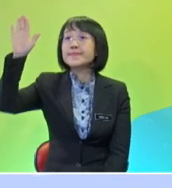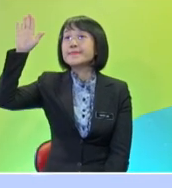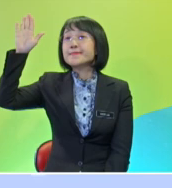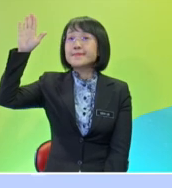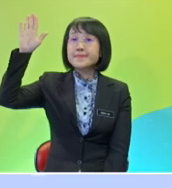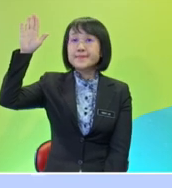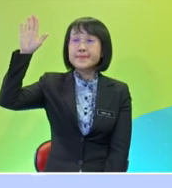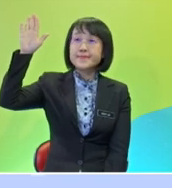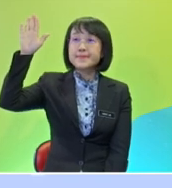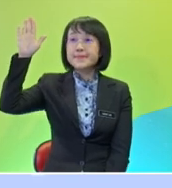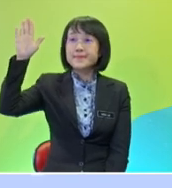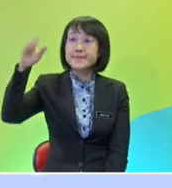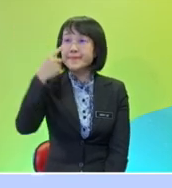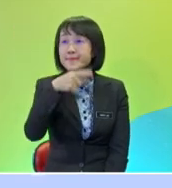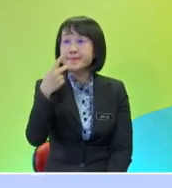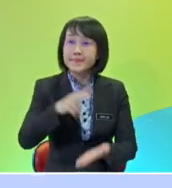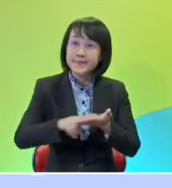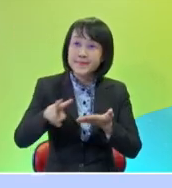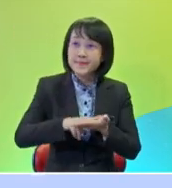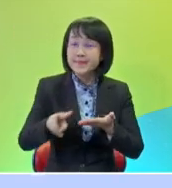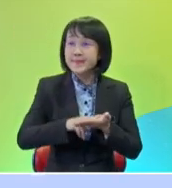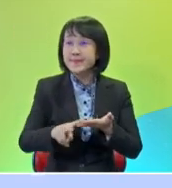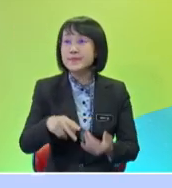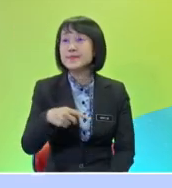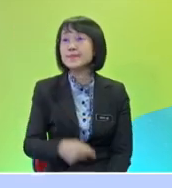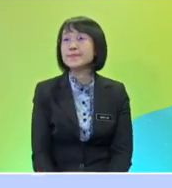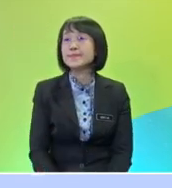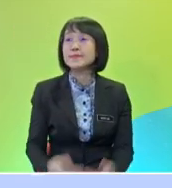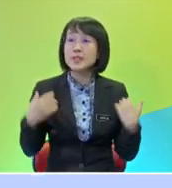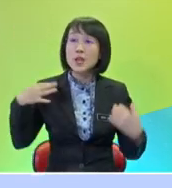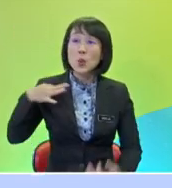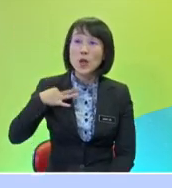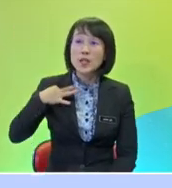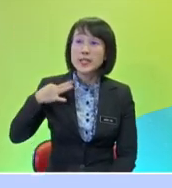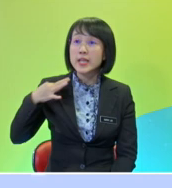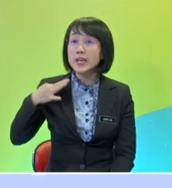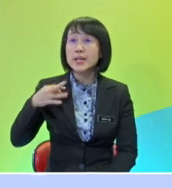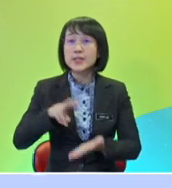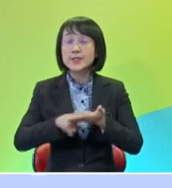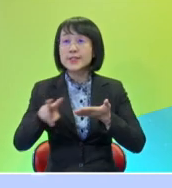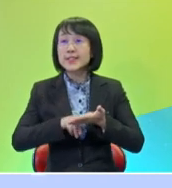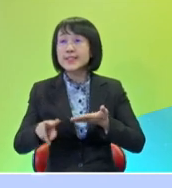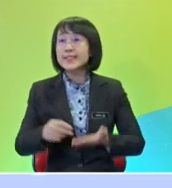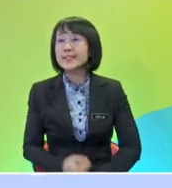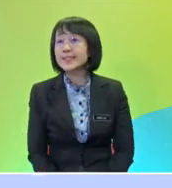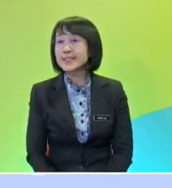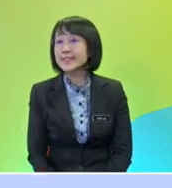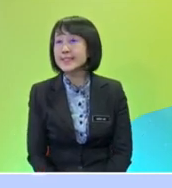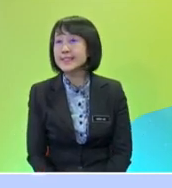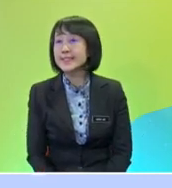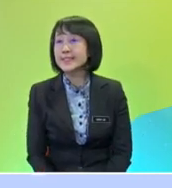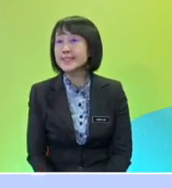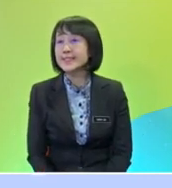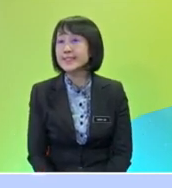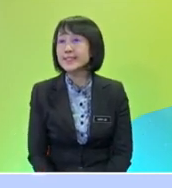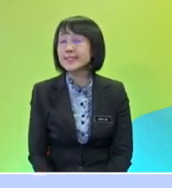Who is going to do it? Who's going to do it? Any volunteers to read Guldeep's? Come on, peoples. Who wants to try? Ah, there